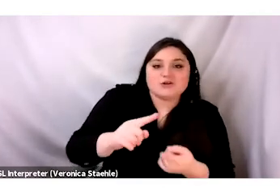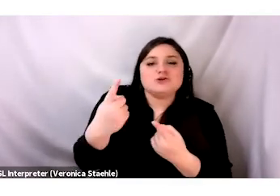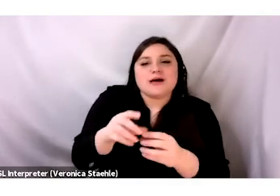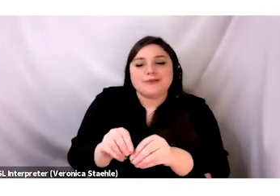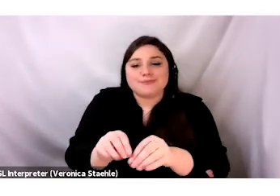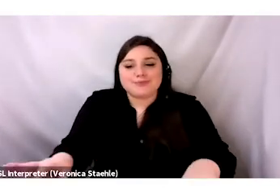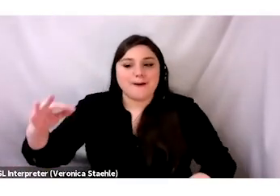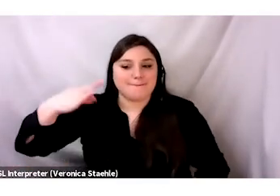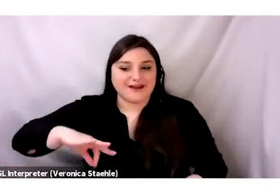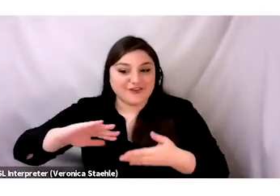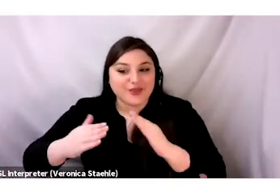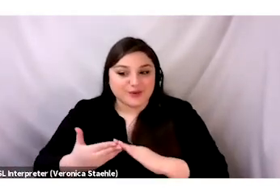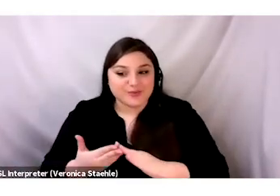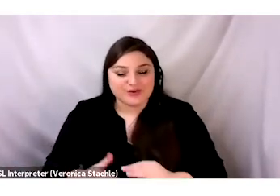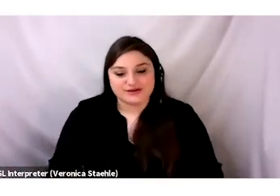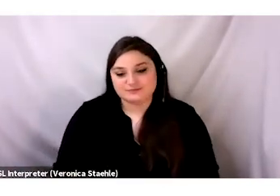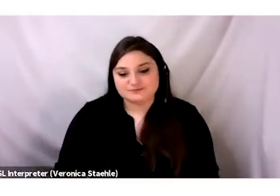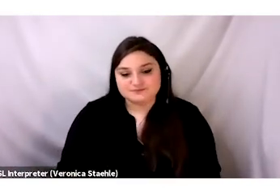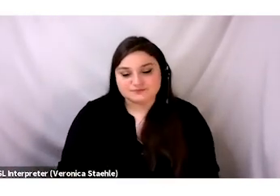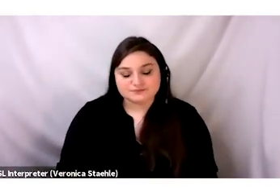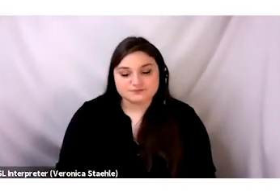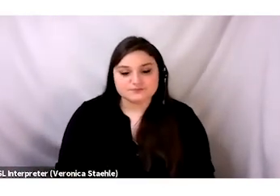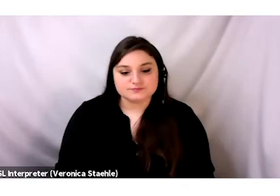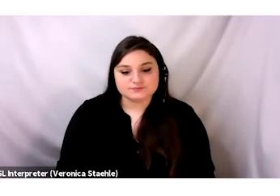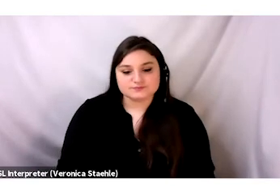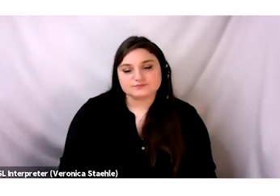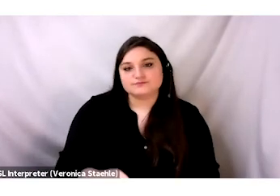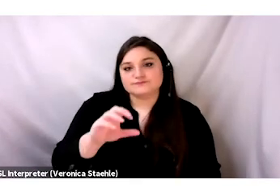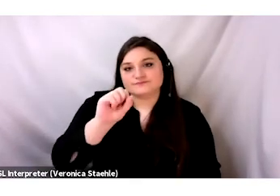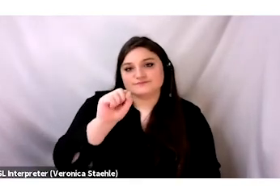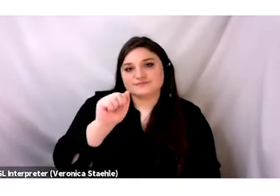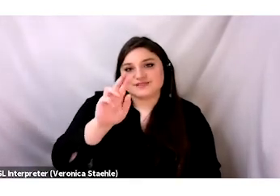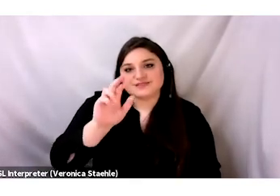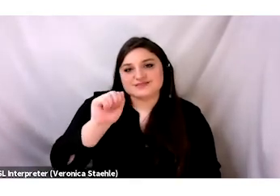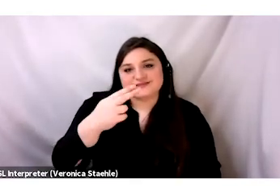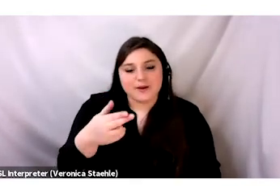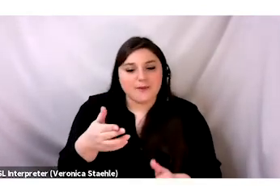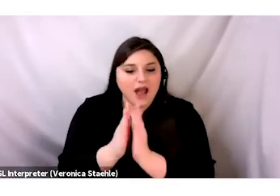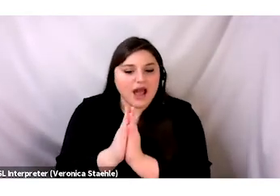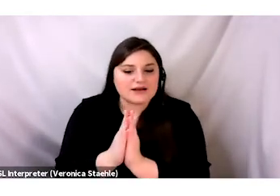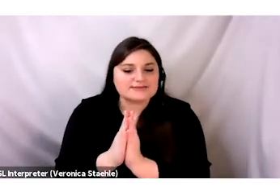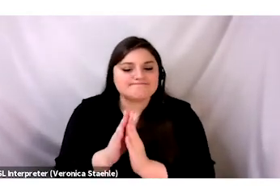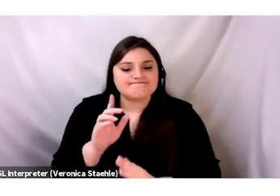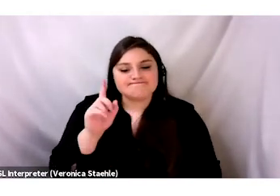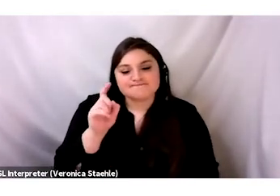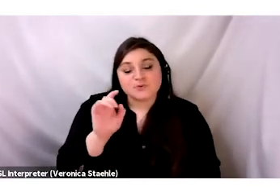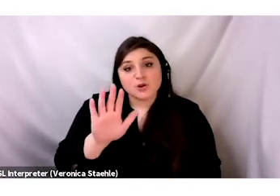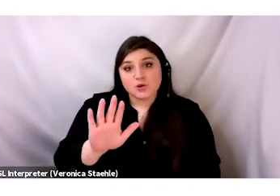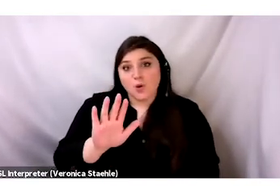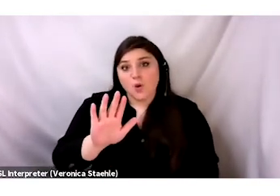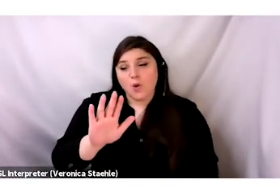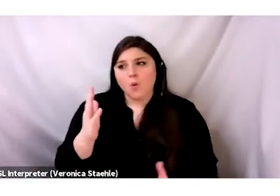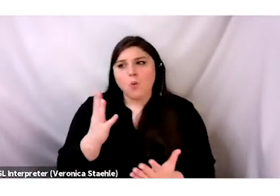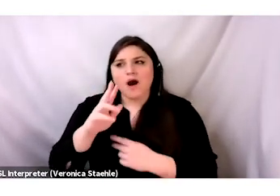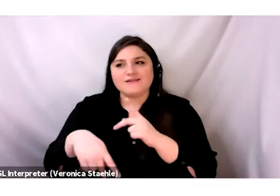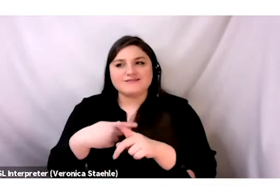Sarah is asking, which kind of builds on your current answer, what kind of things do you look for